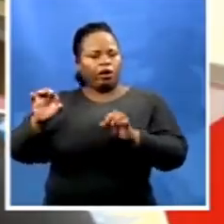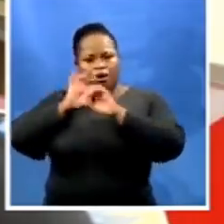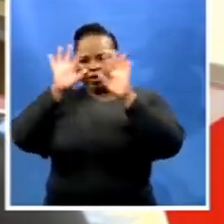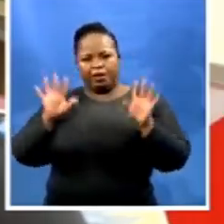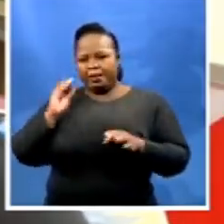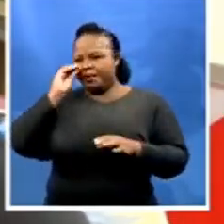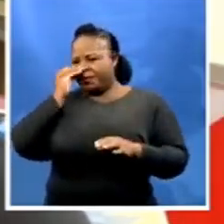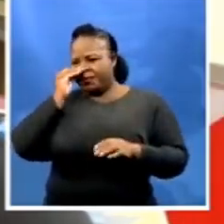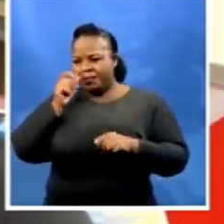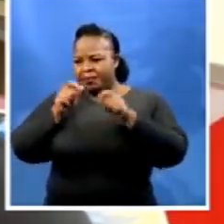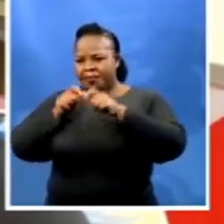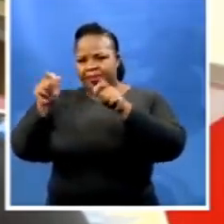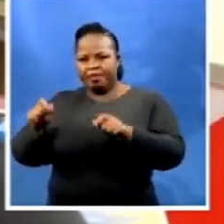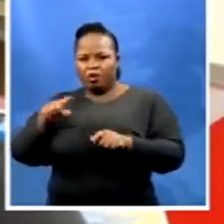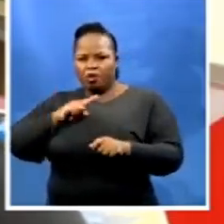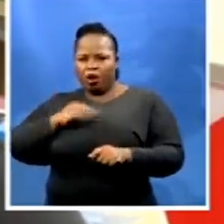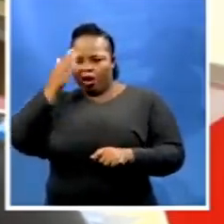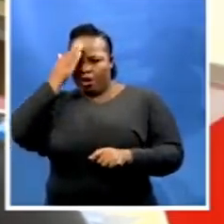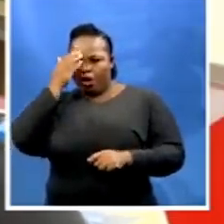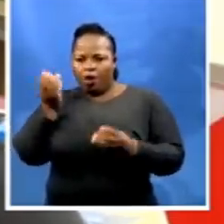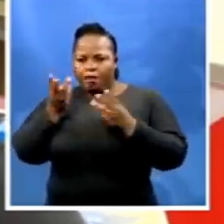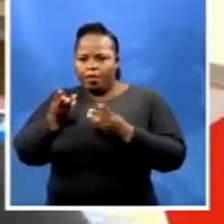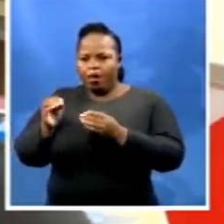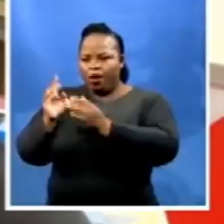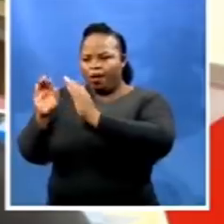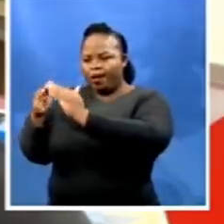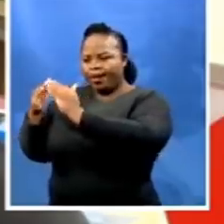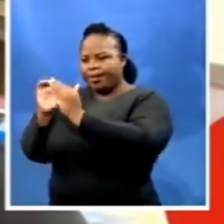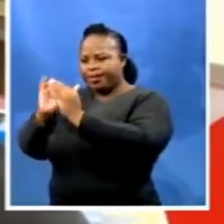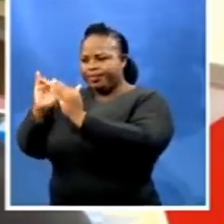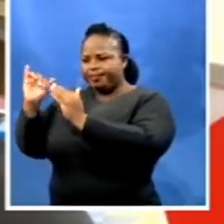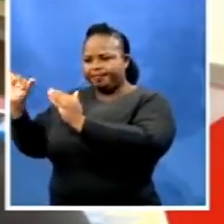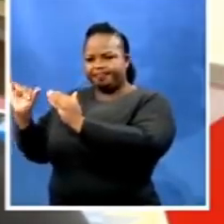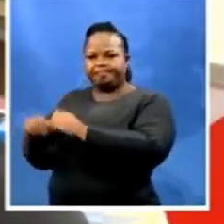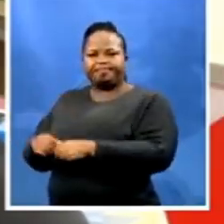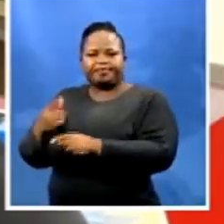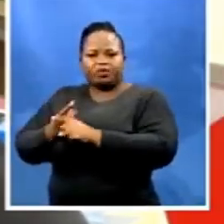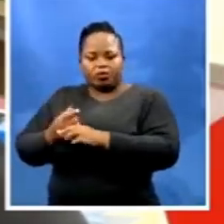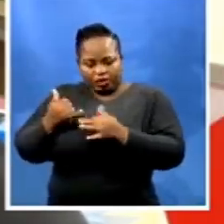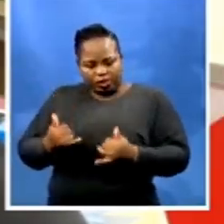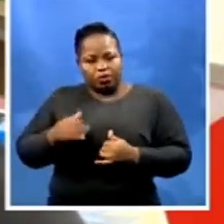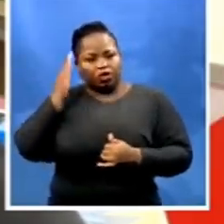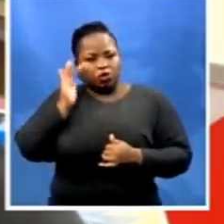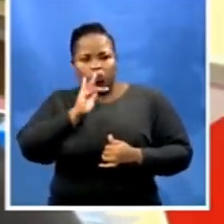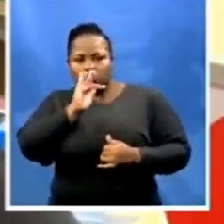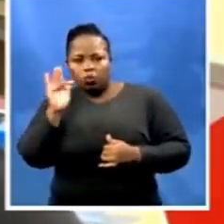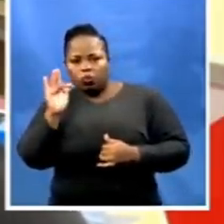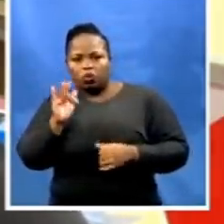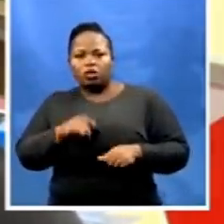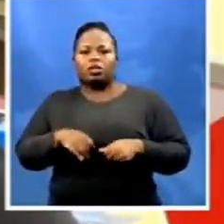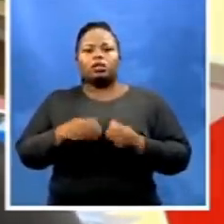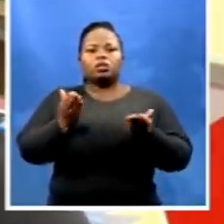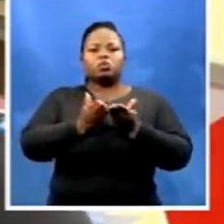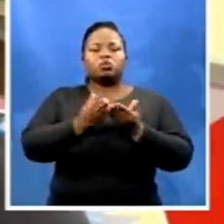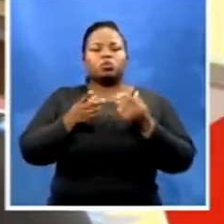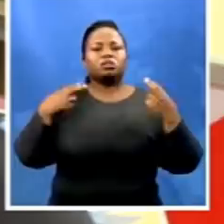people are basically locked in their households and there's limited movement. So they know that they can hardly be seen when they are doing